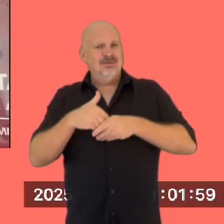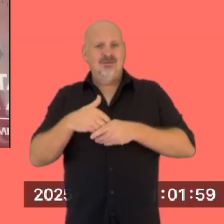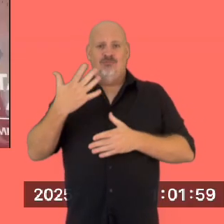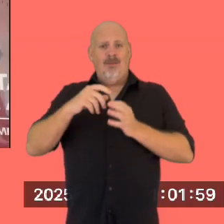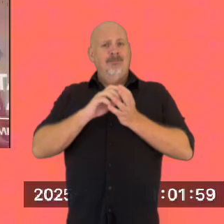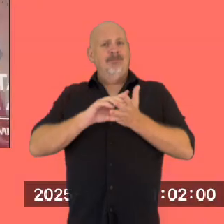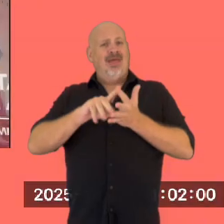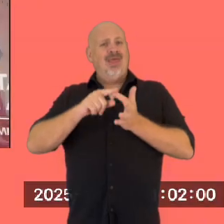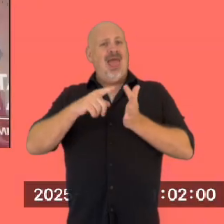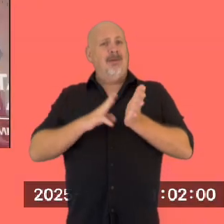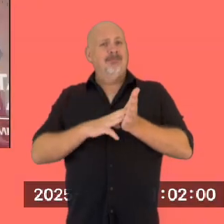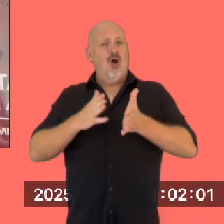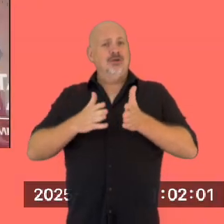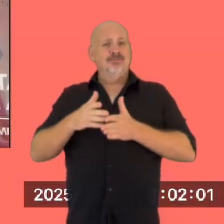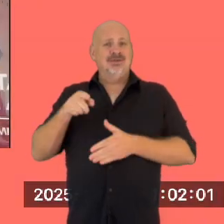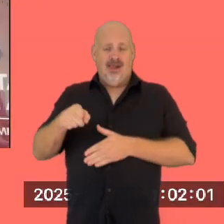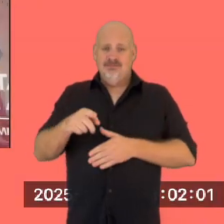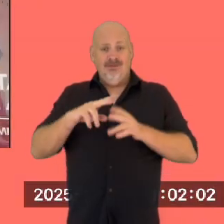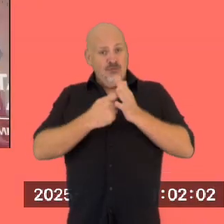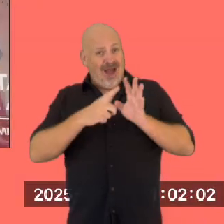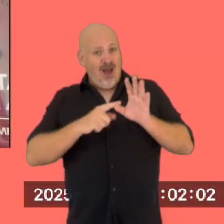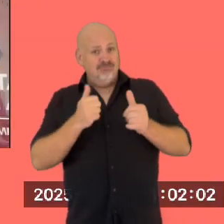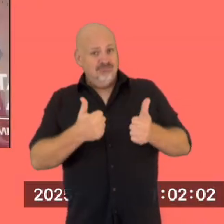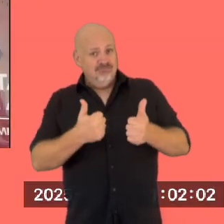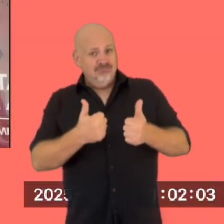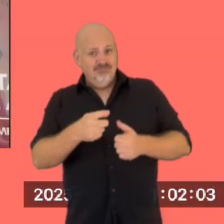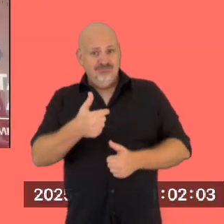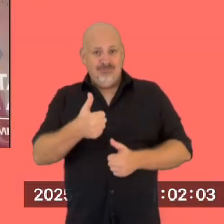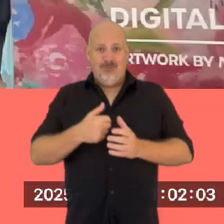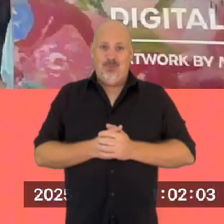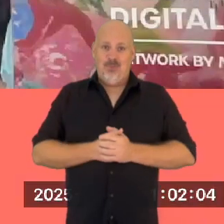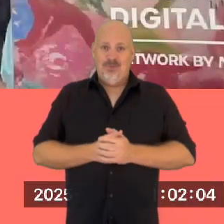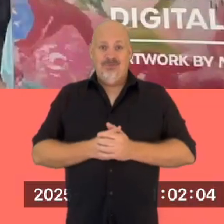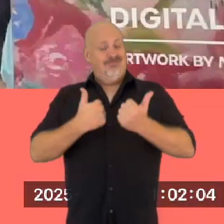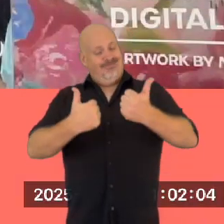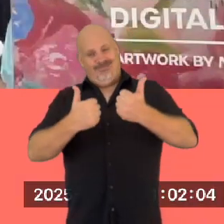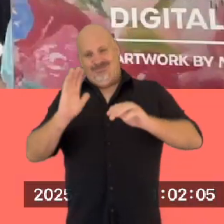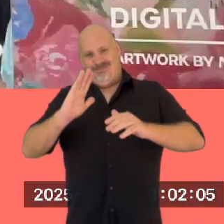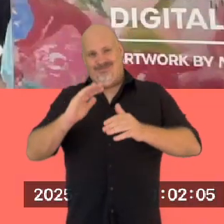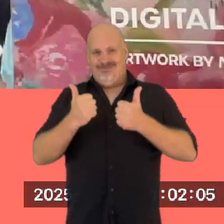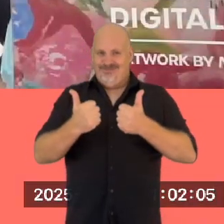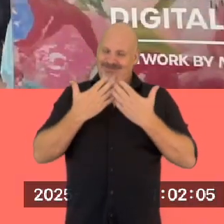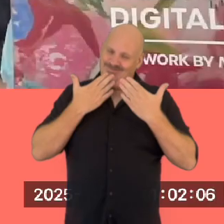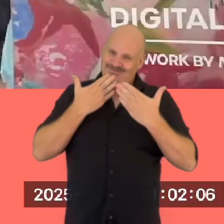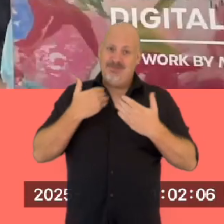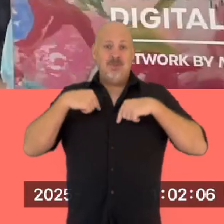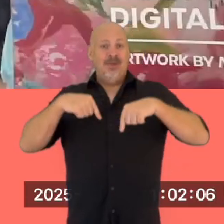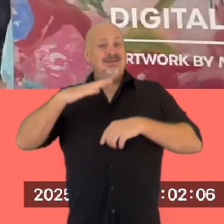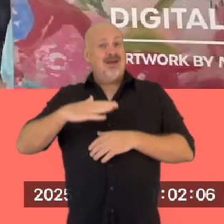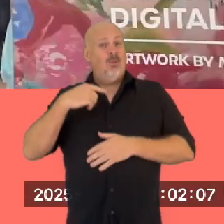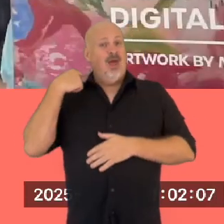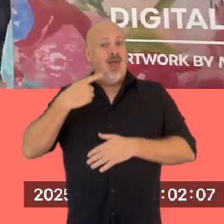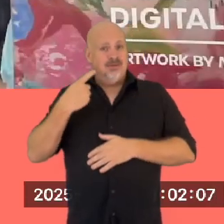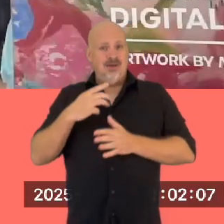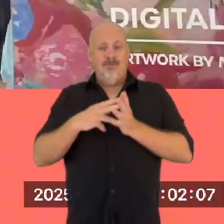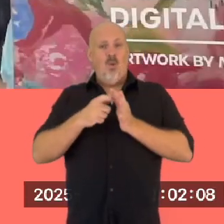to our friends joining us from Bethlehem Hospital. Freya, how are you this morning? Hi, Sapire. Thank